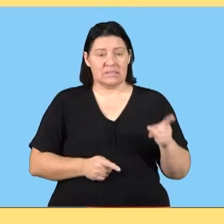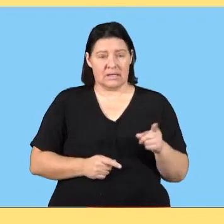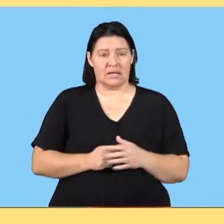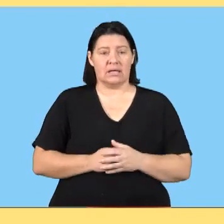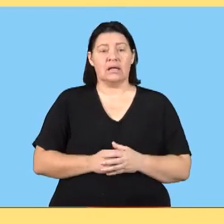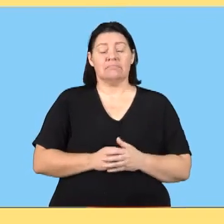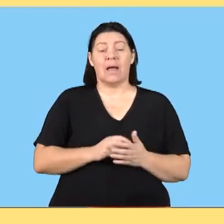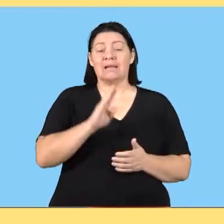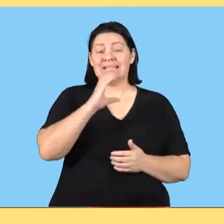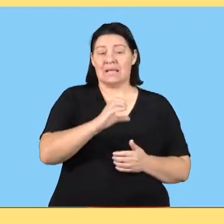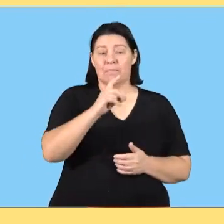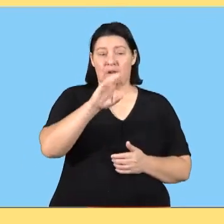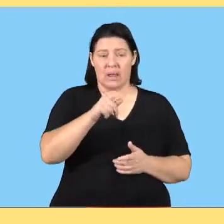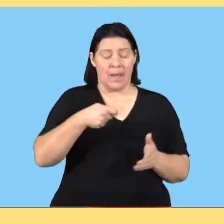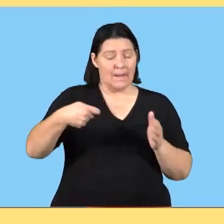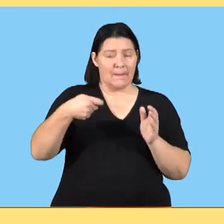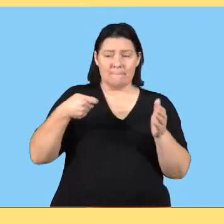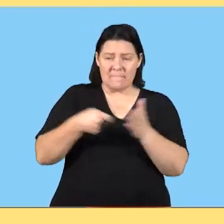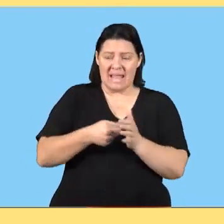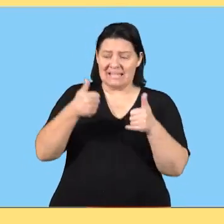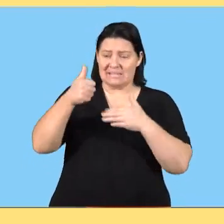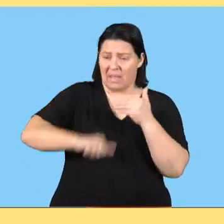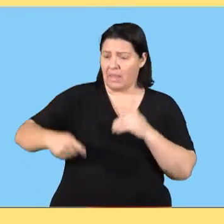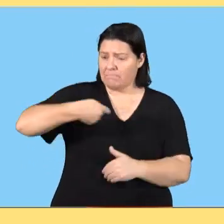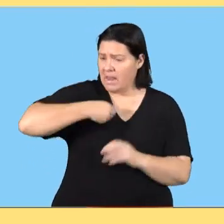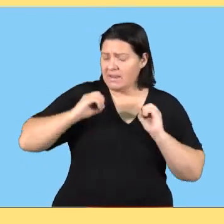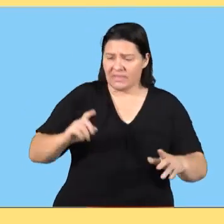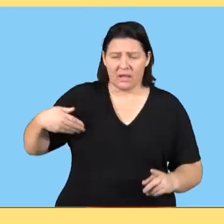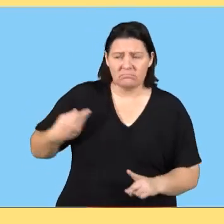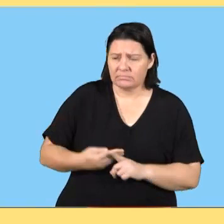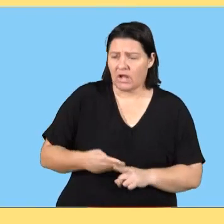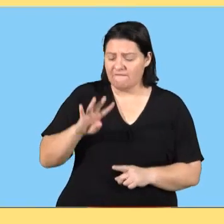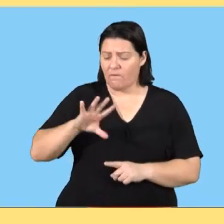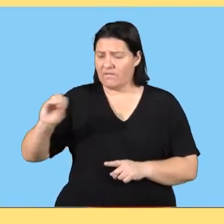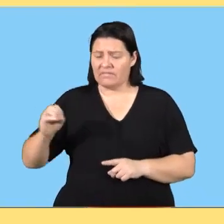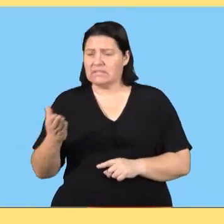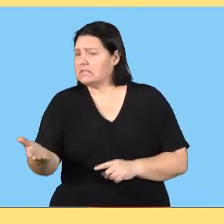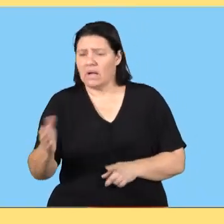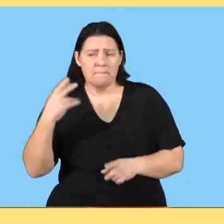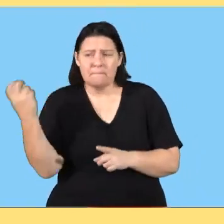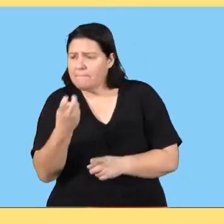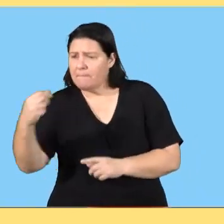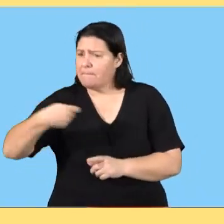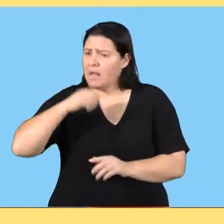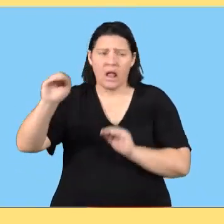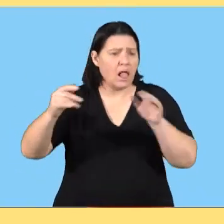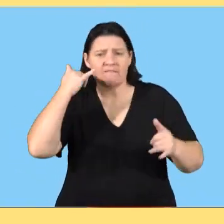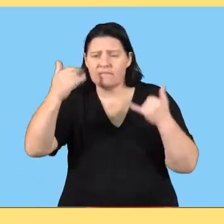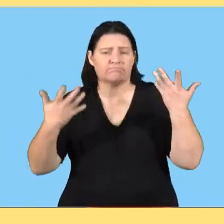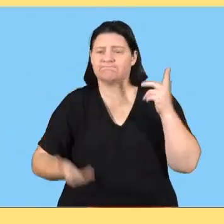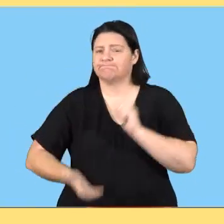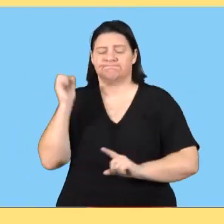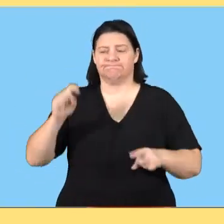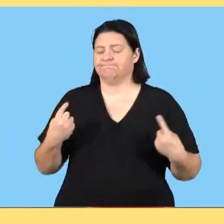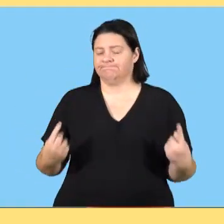C. Bernard, who has not paid his debt for 6 months, cannot be found. His balance of 450 in his account must be written off